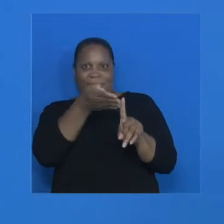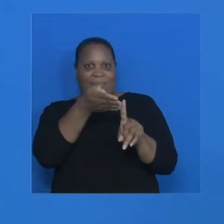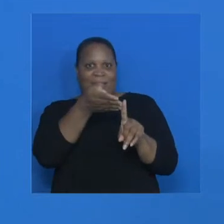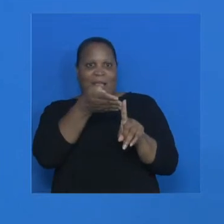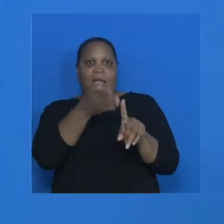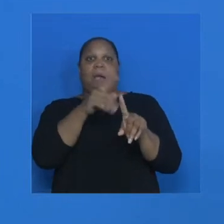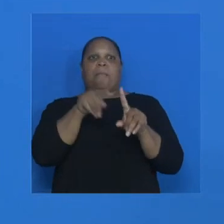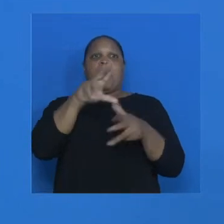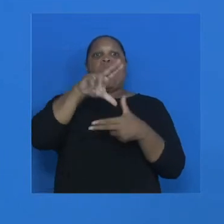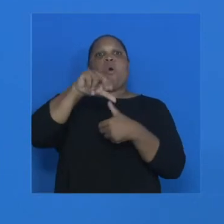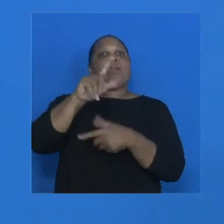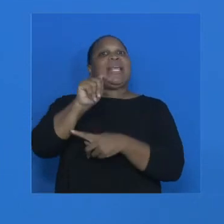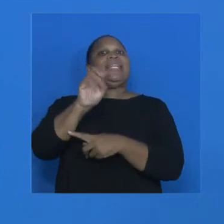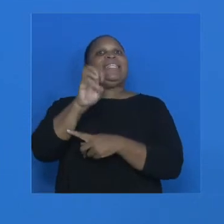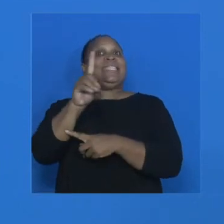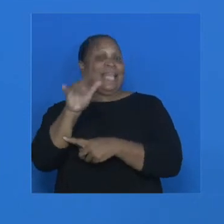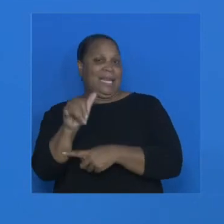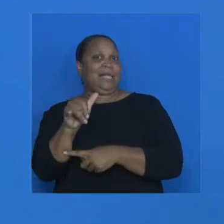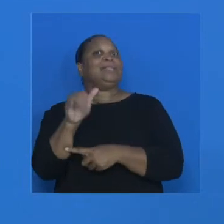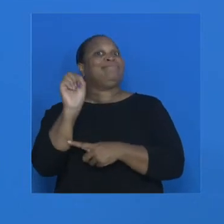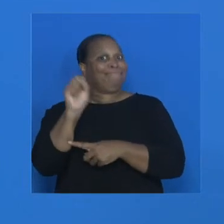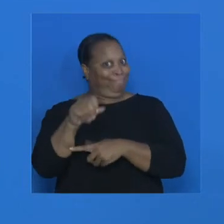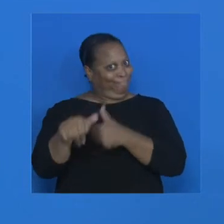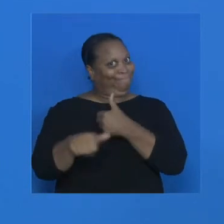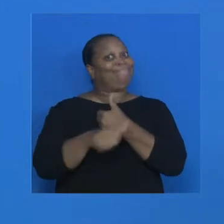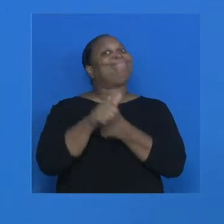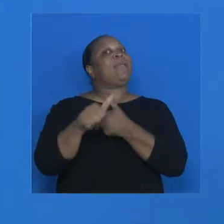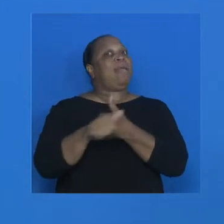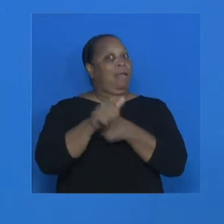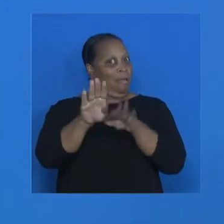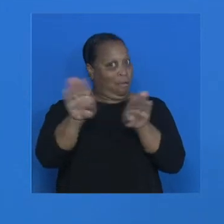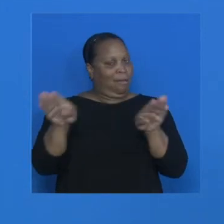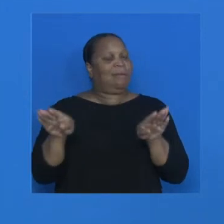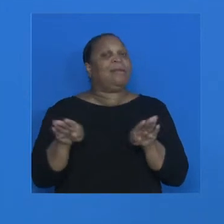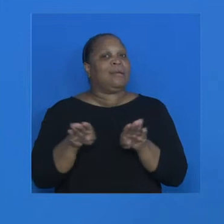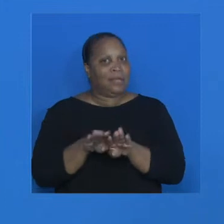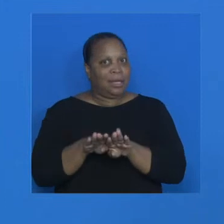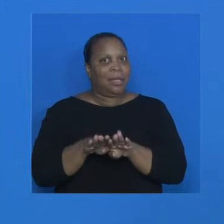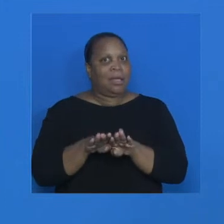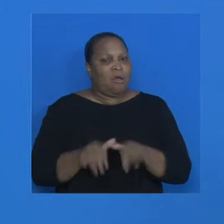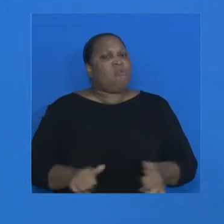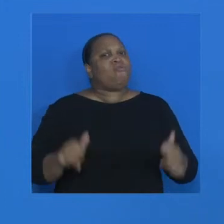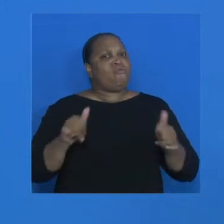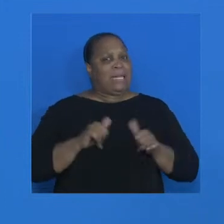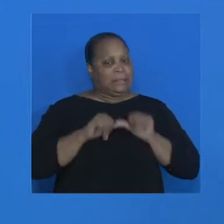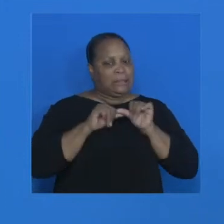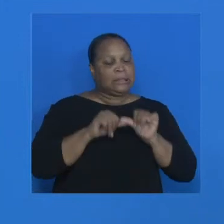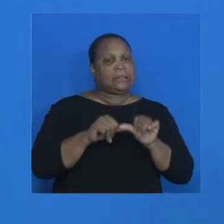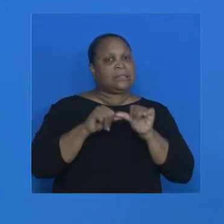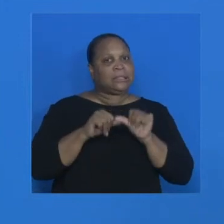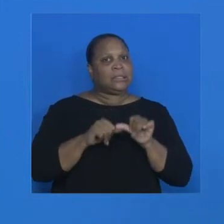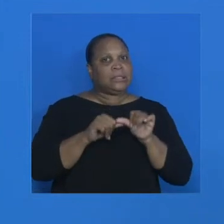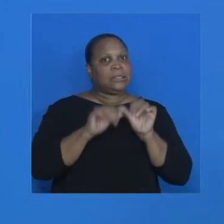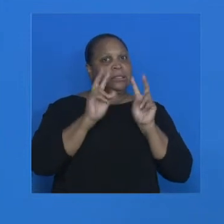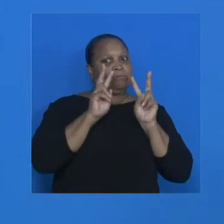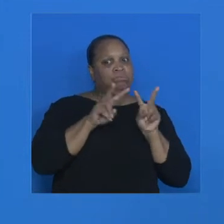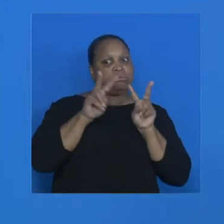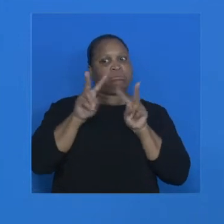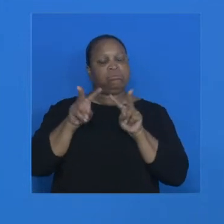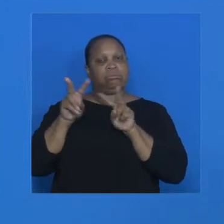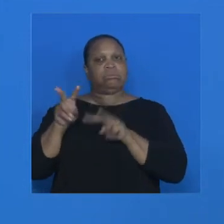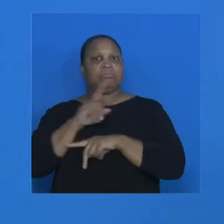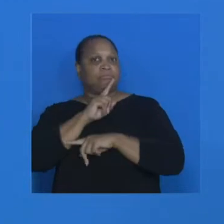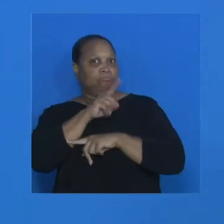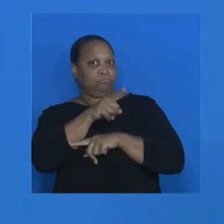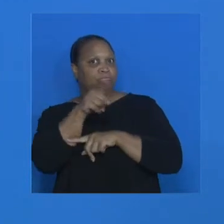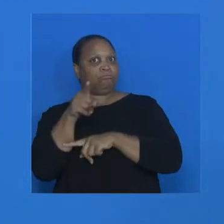that Hurricane Teddy is a threat to Bermuda, and residents should continue being vigilant by ensuring that